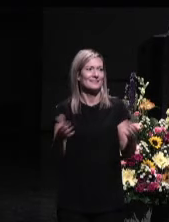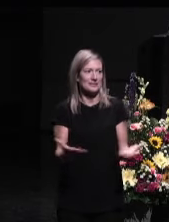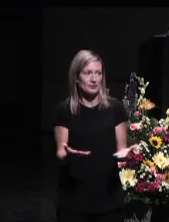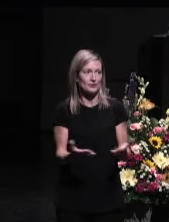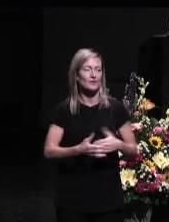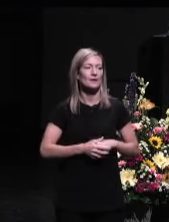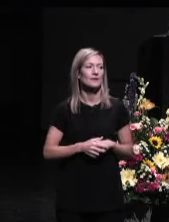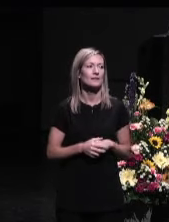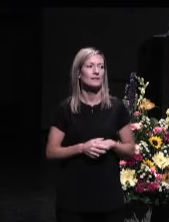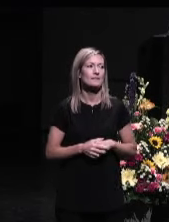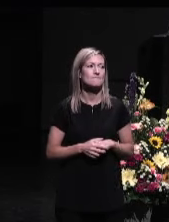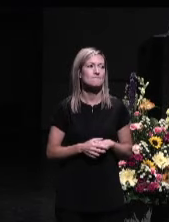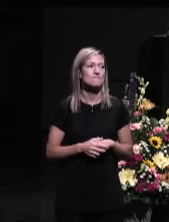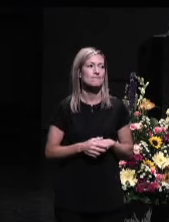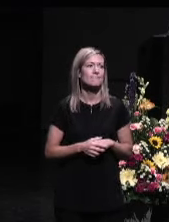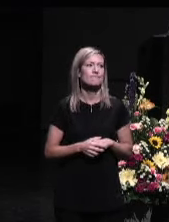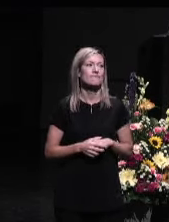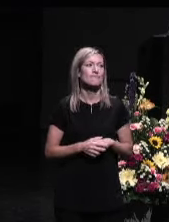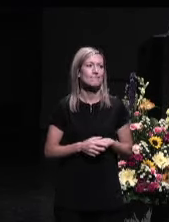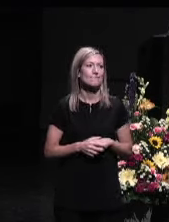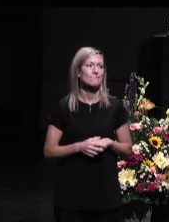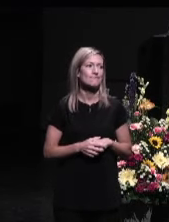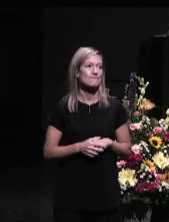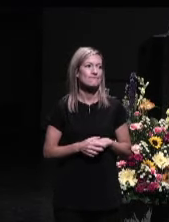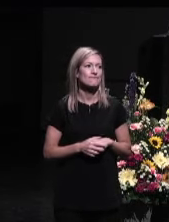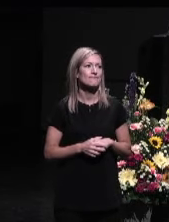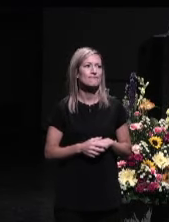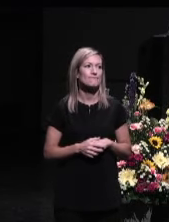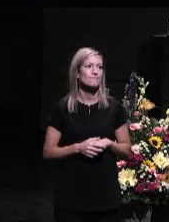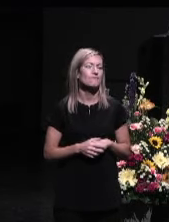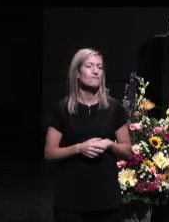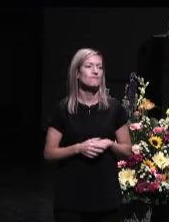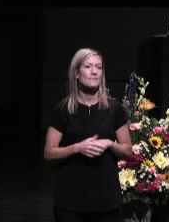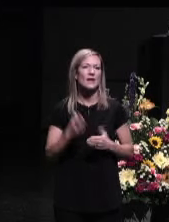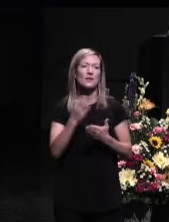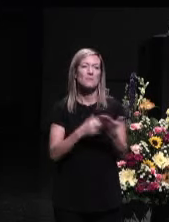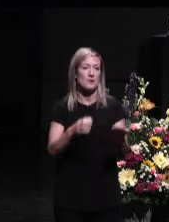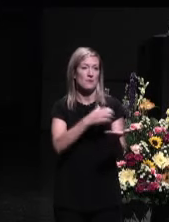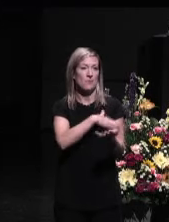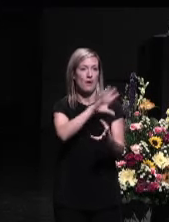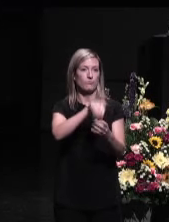And part of the power of world making is who frames